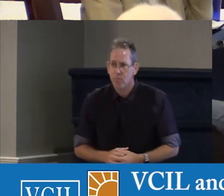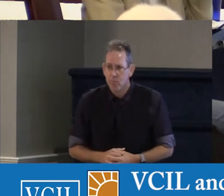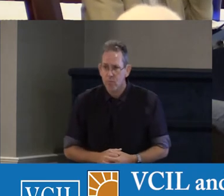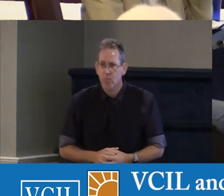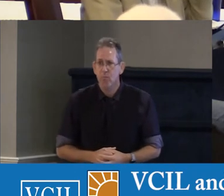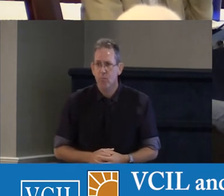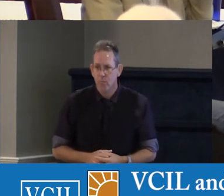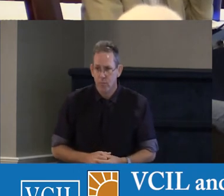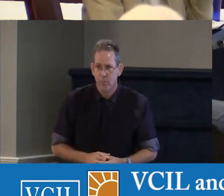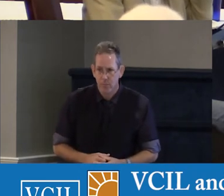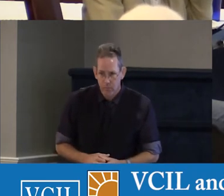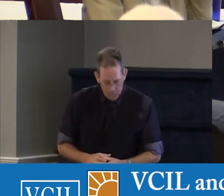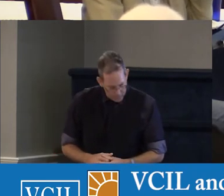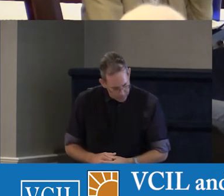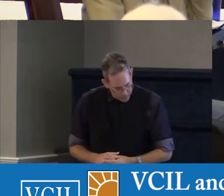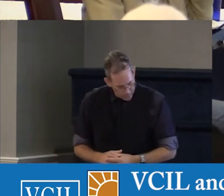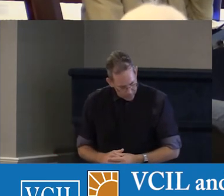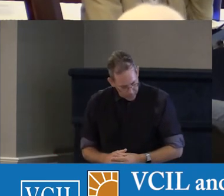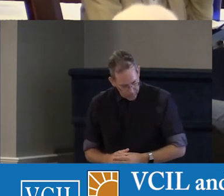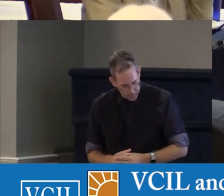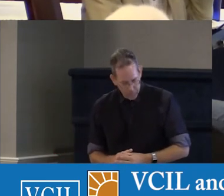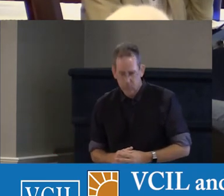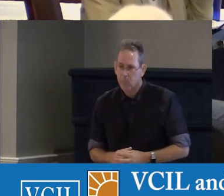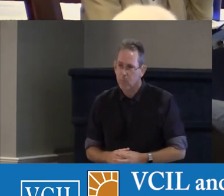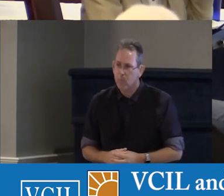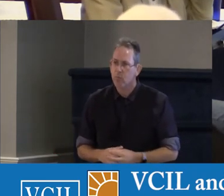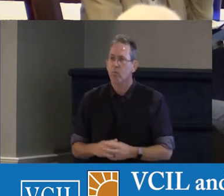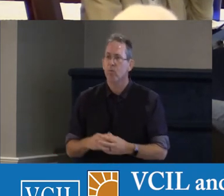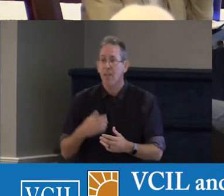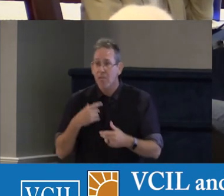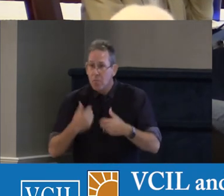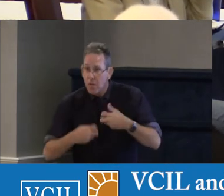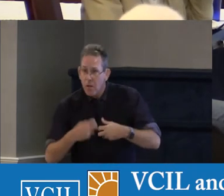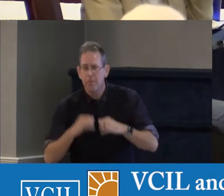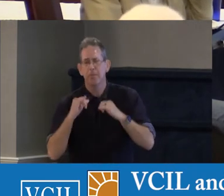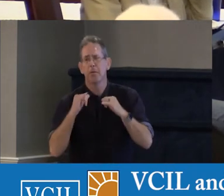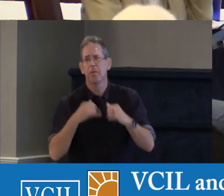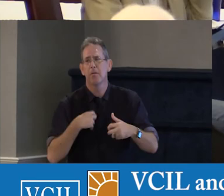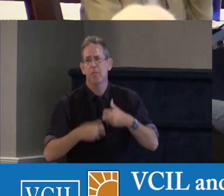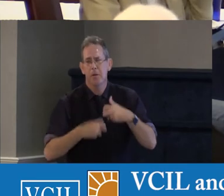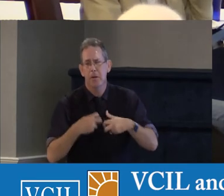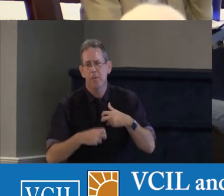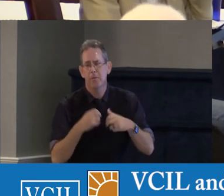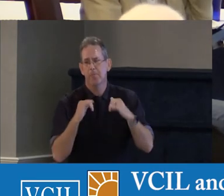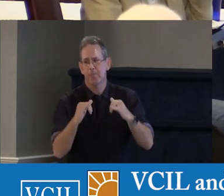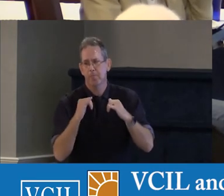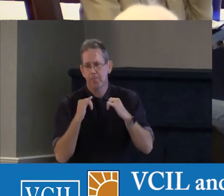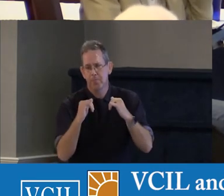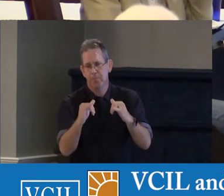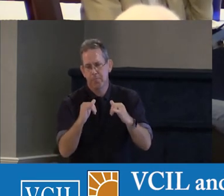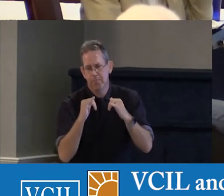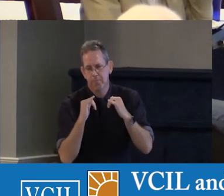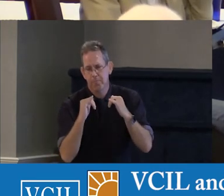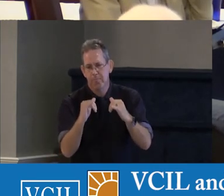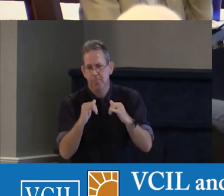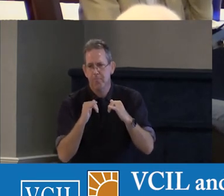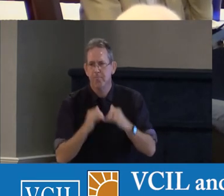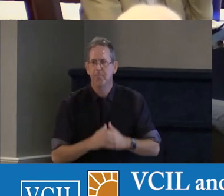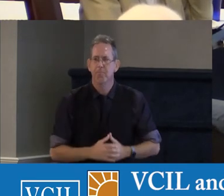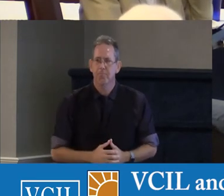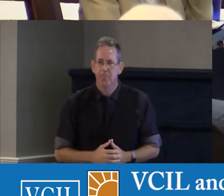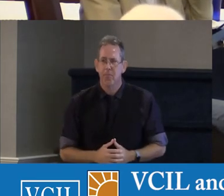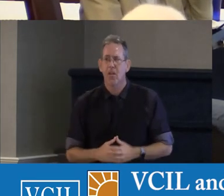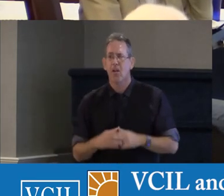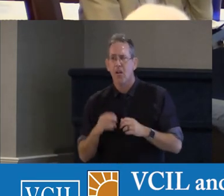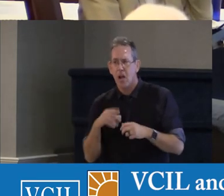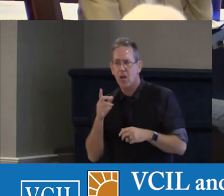problem too. Yes, if you got a problem, I got a problem too. And if you need someone to